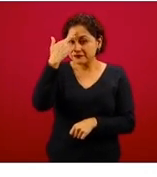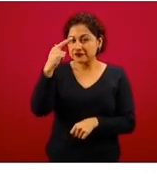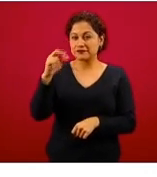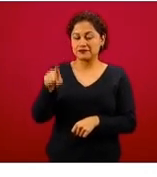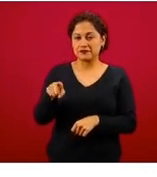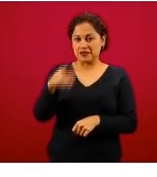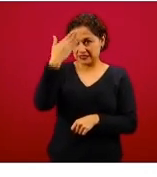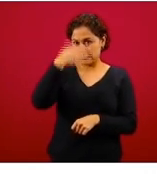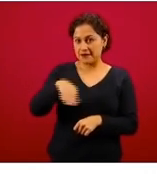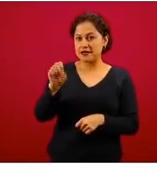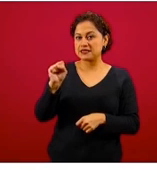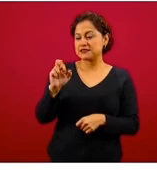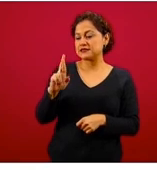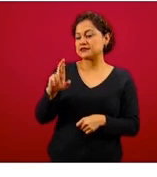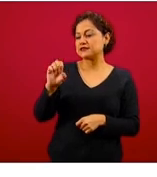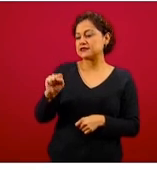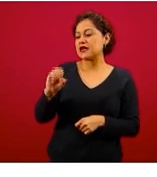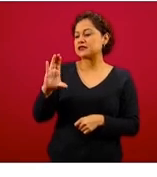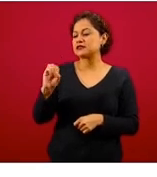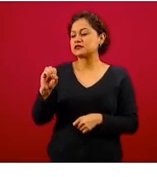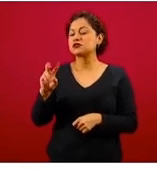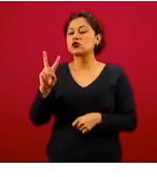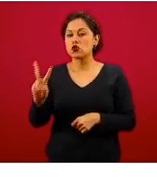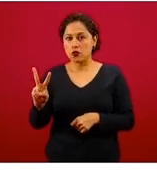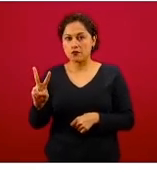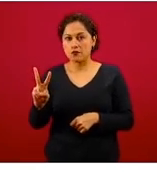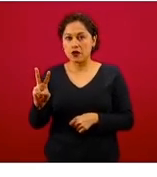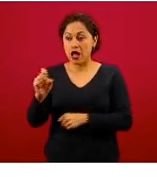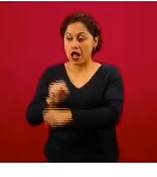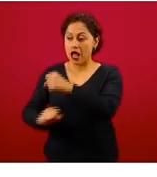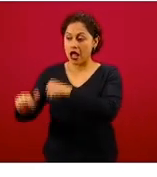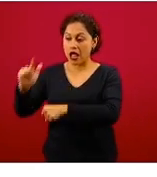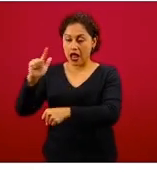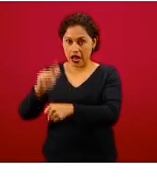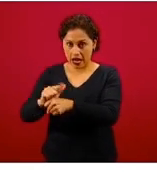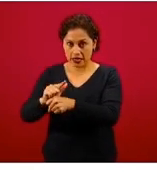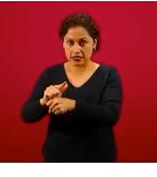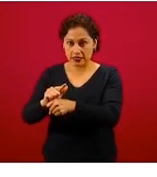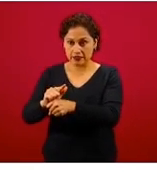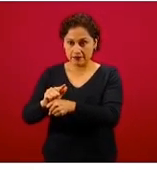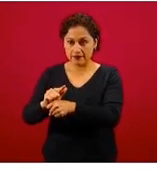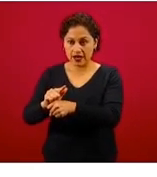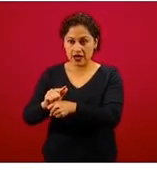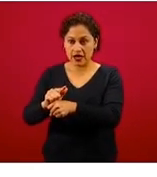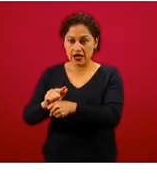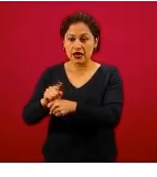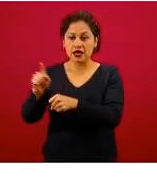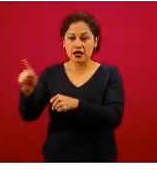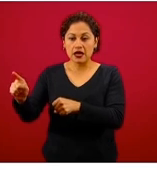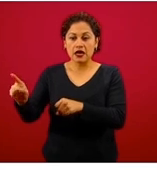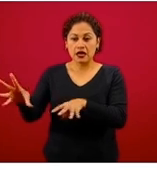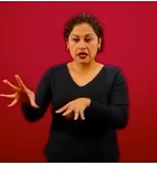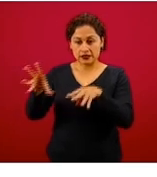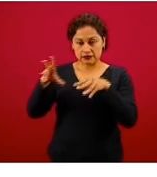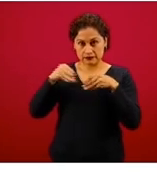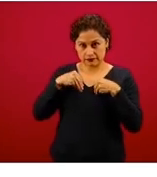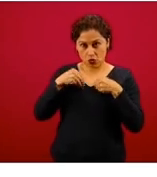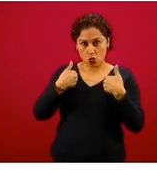SARS-CoV, que nos dio coronavirus a través that de we un already animal knew la about and capacidad that were de already infectar present in al ser